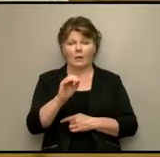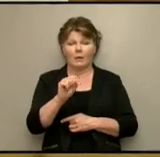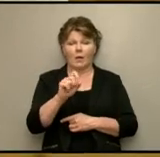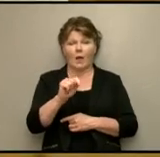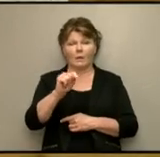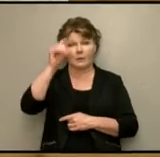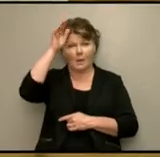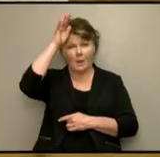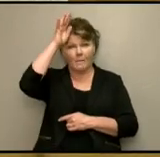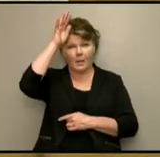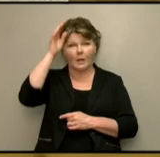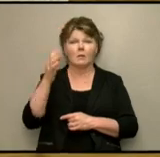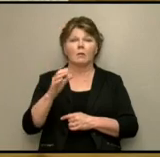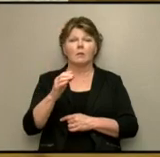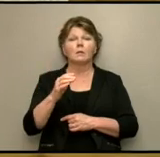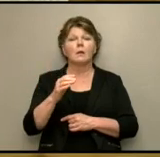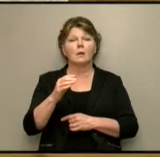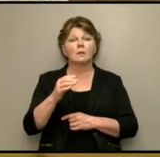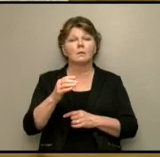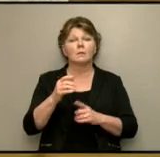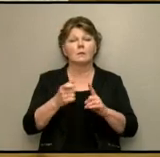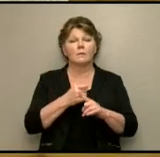from Genesis 11.